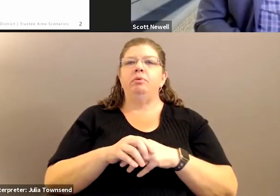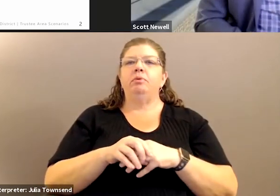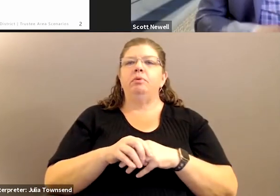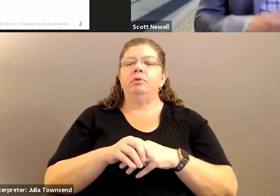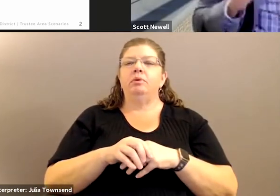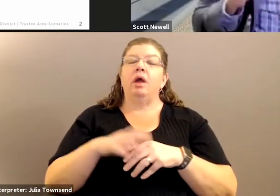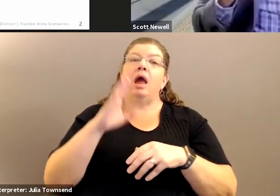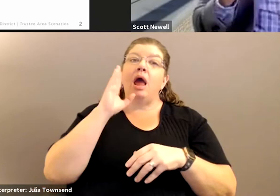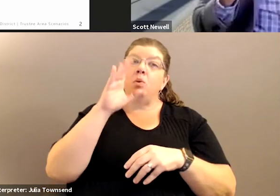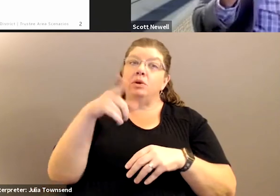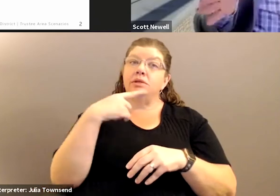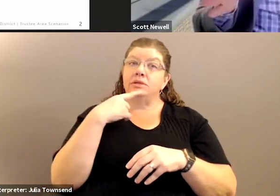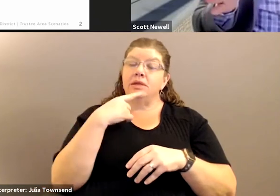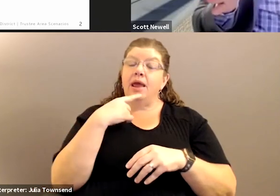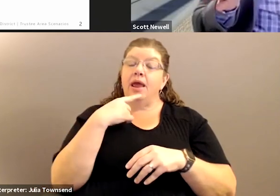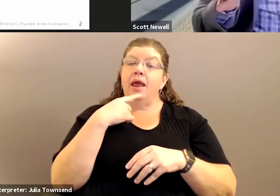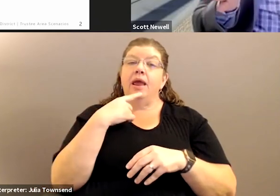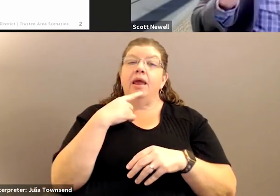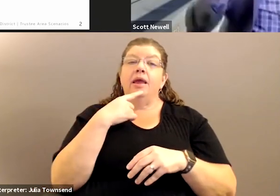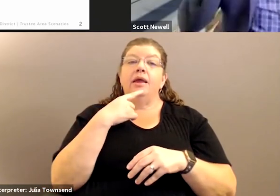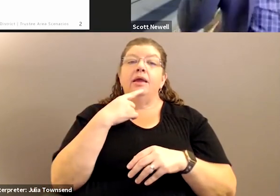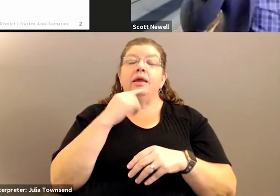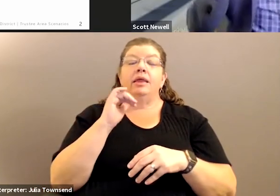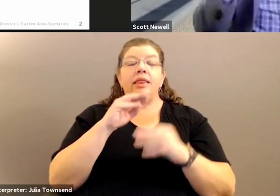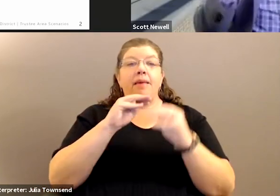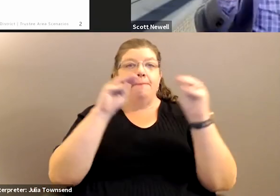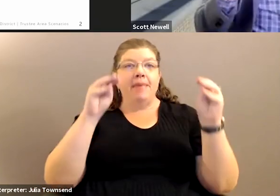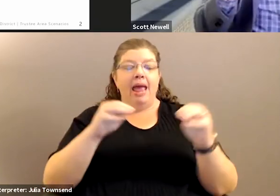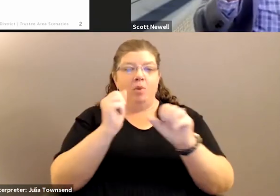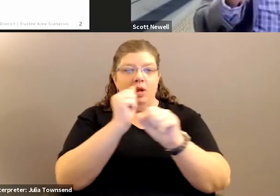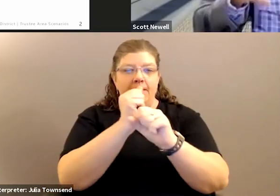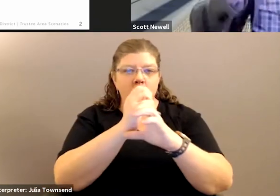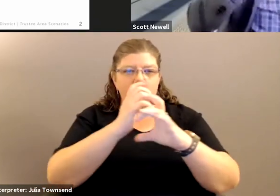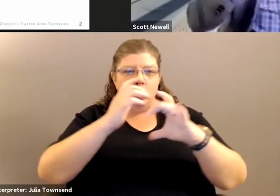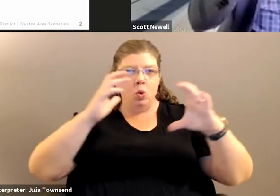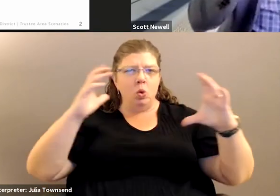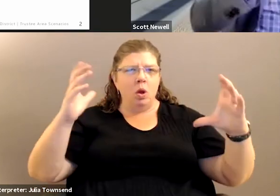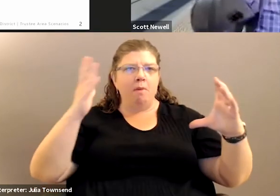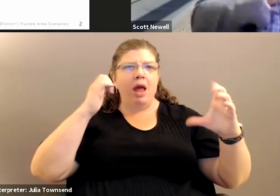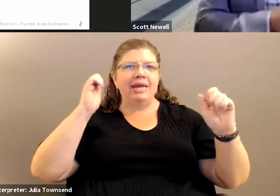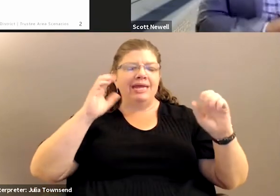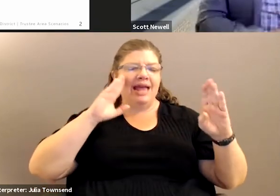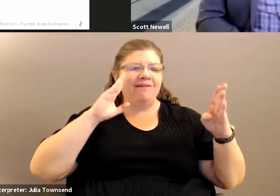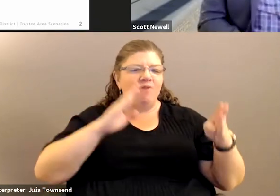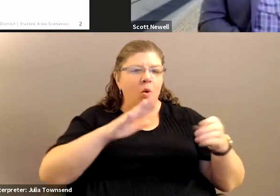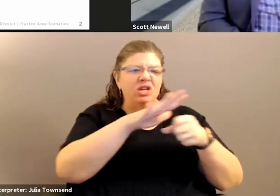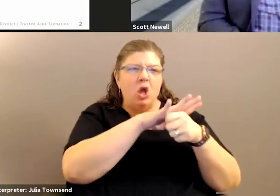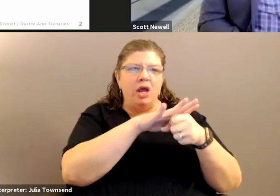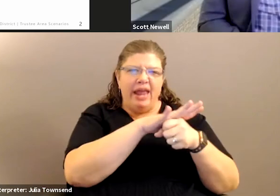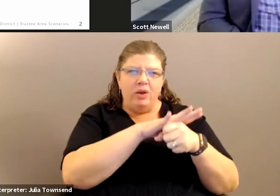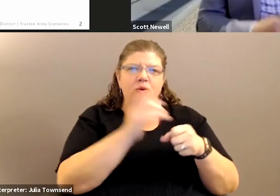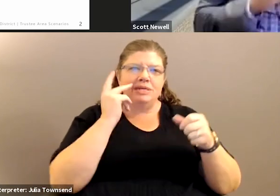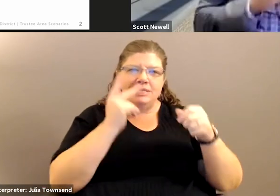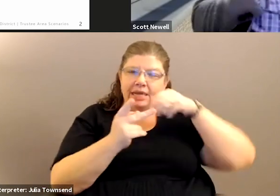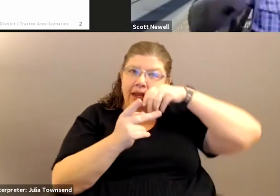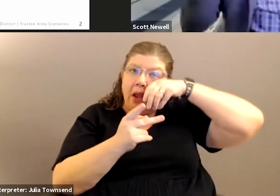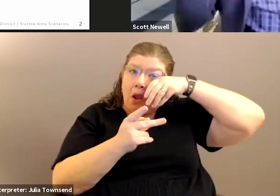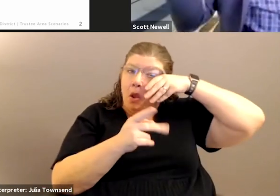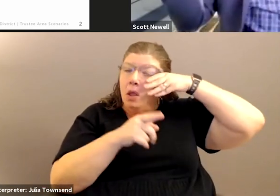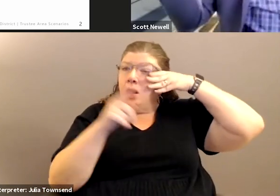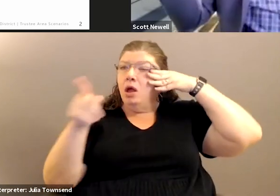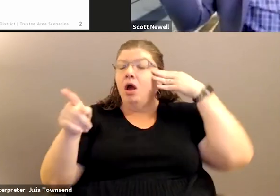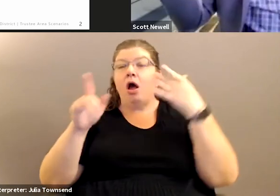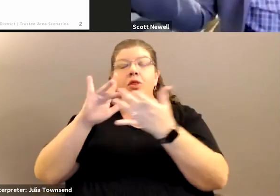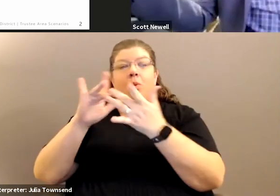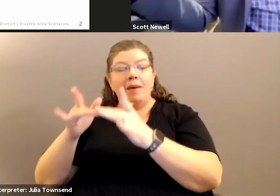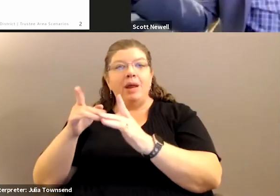and i will say we have blown up our our maps to kind of focus on the areas where you can see on this presentation but again if you go on the website you can see the